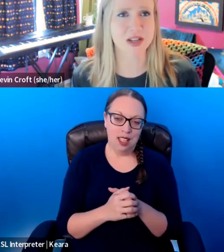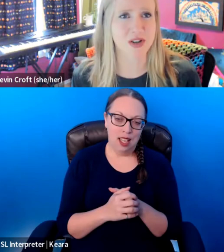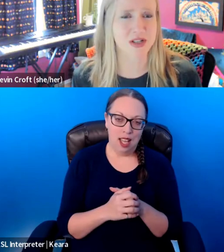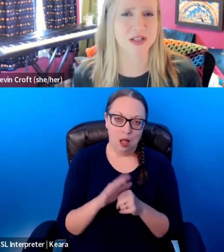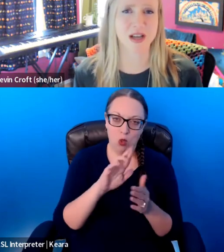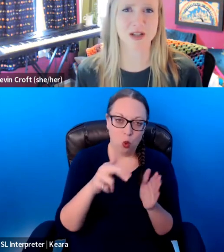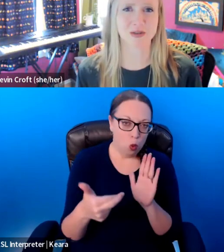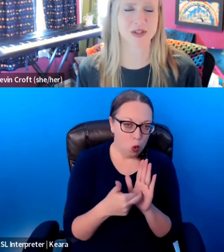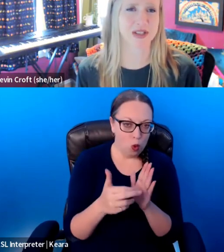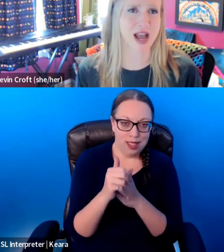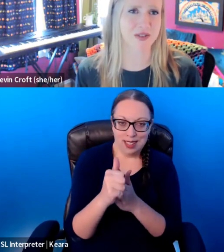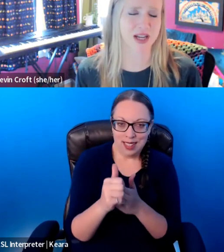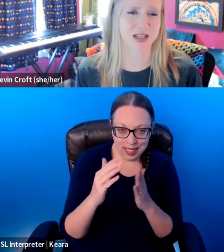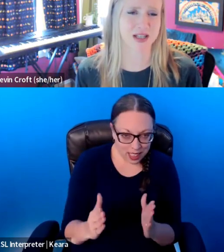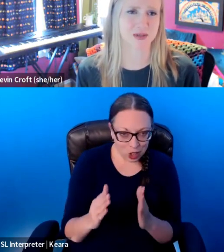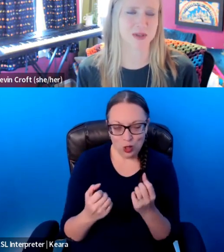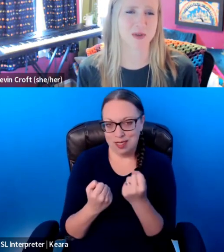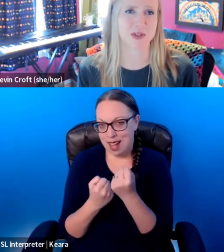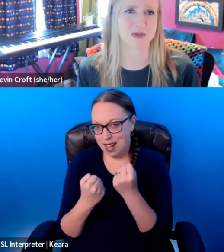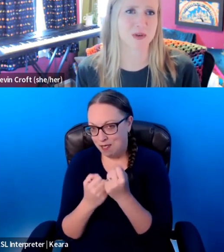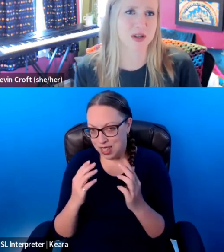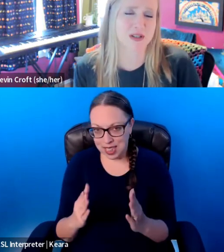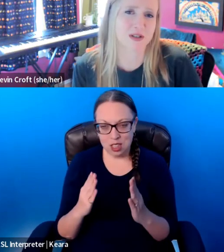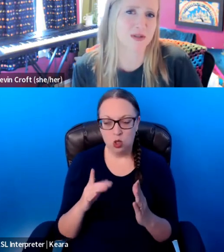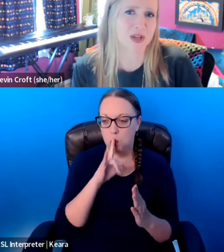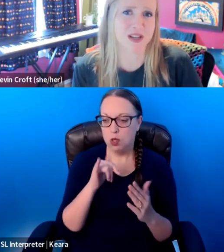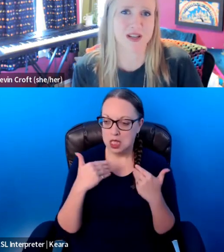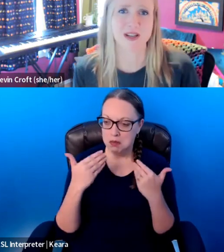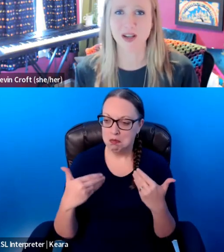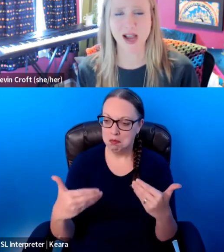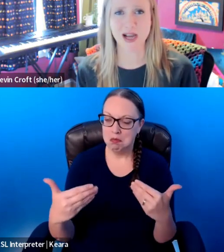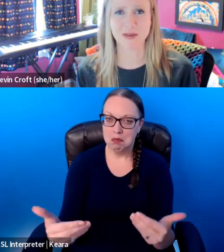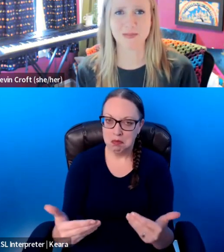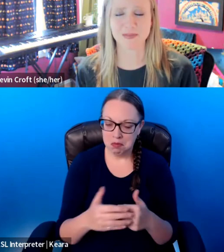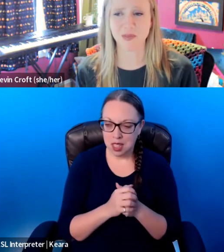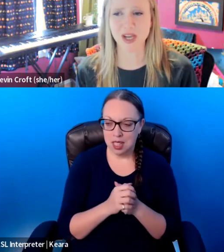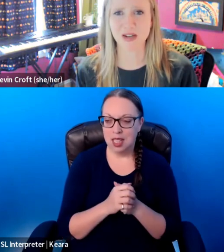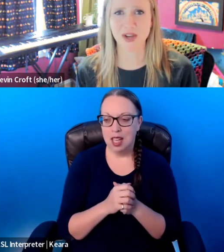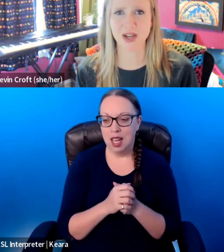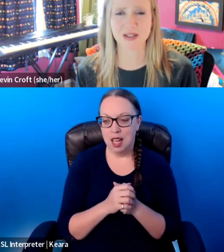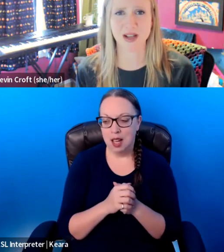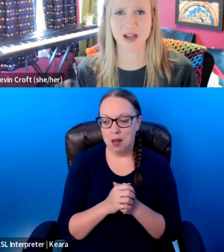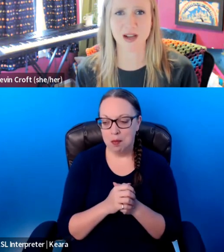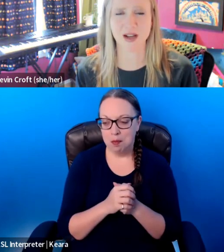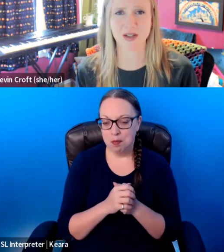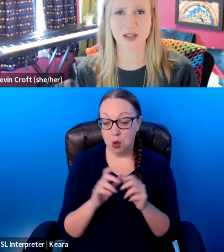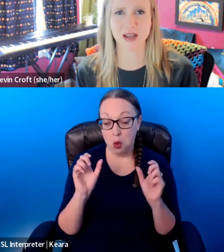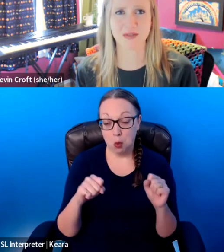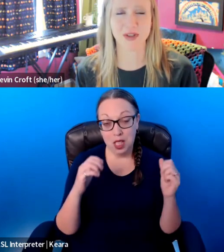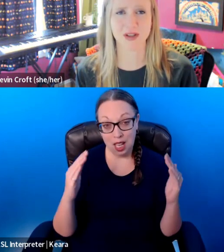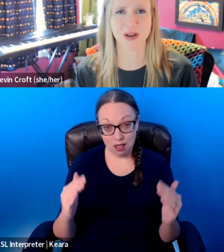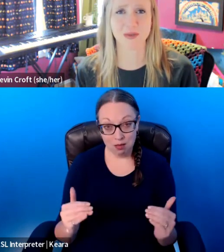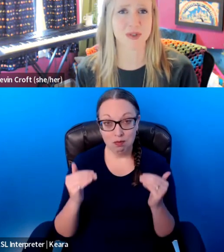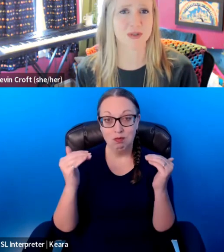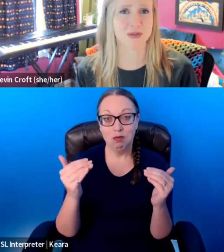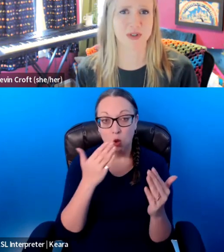as leaders, in your roles as advocates, to really move this forward so that we can advance a good life